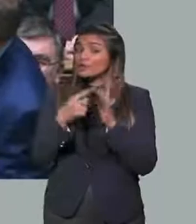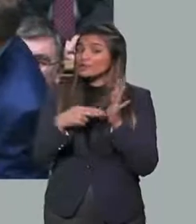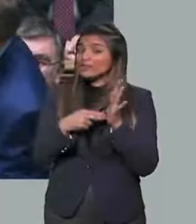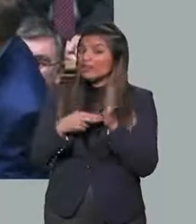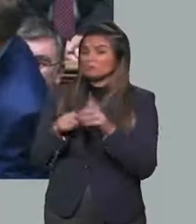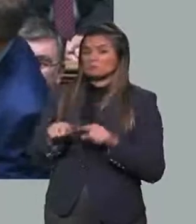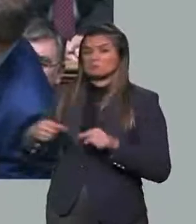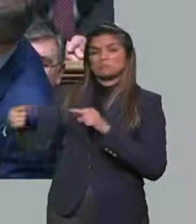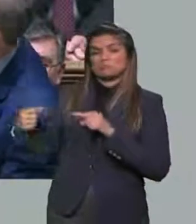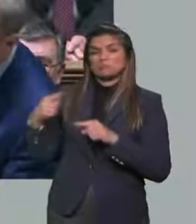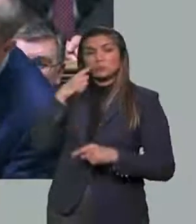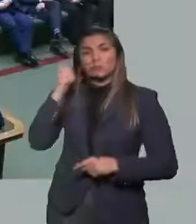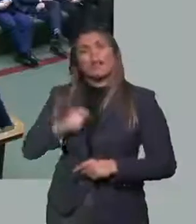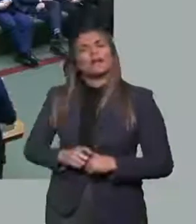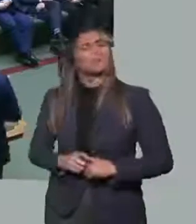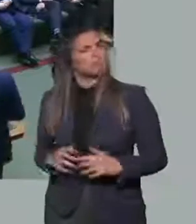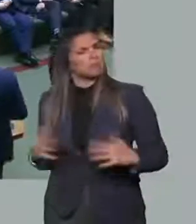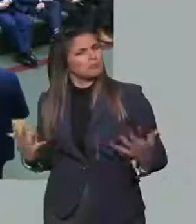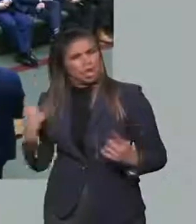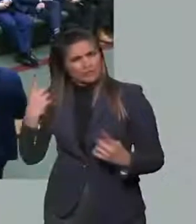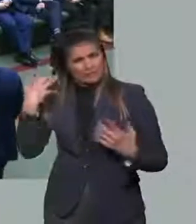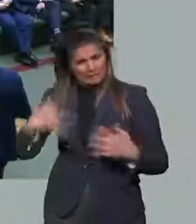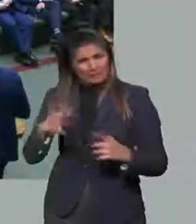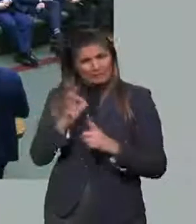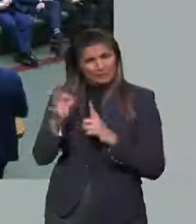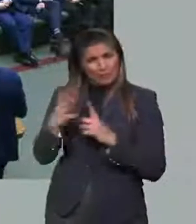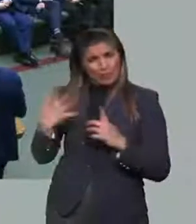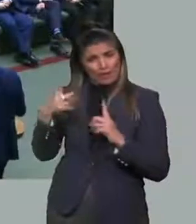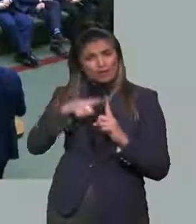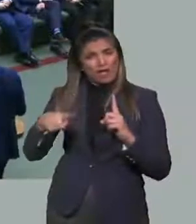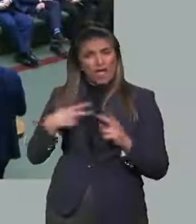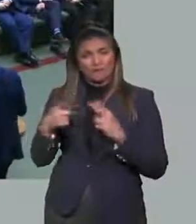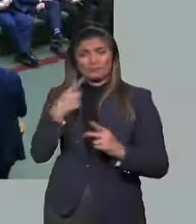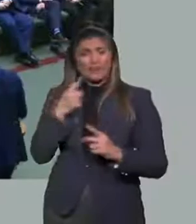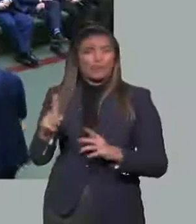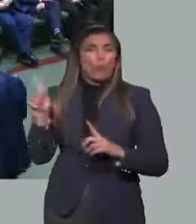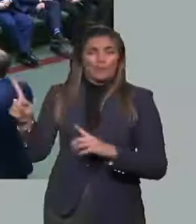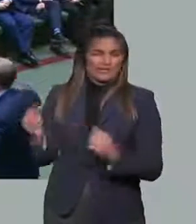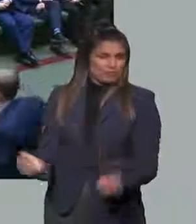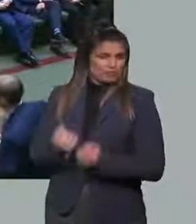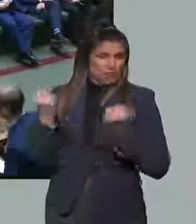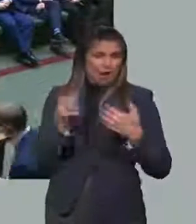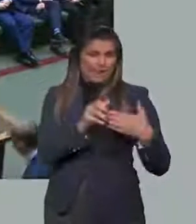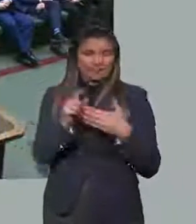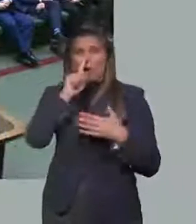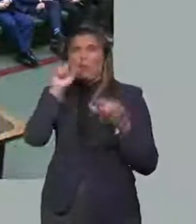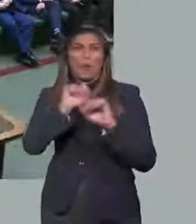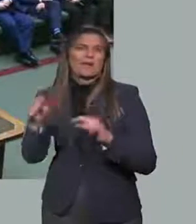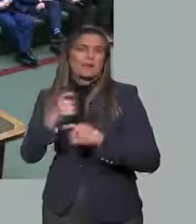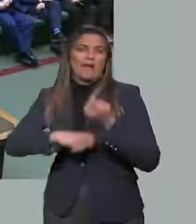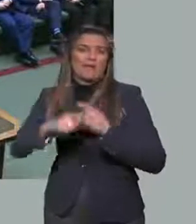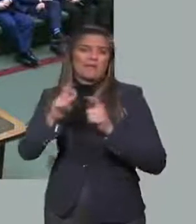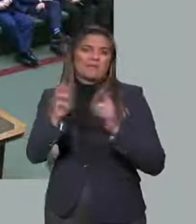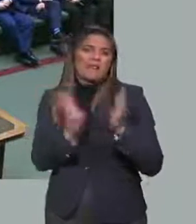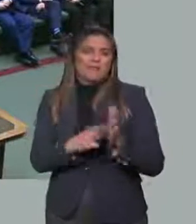What did the Honourable Lady have to say on Sky News? He's a very strong leader. She can't wait for him to become Prime Minister.